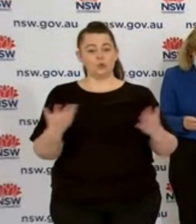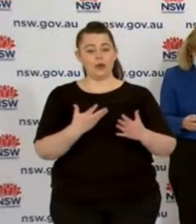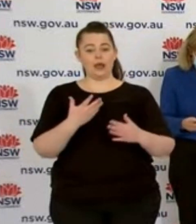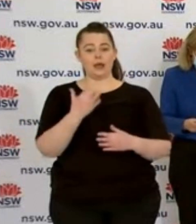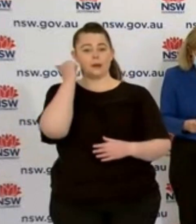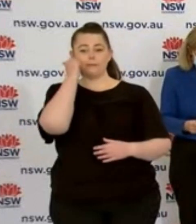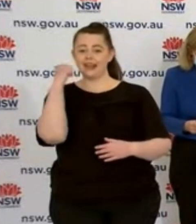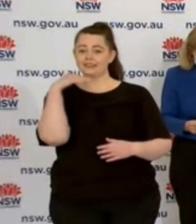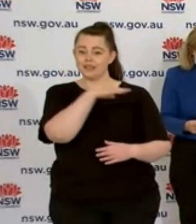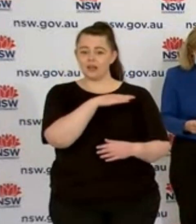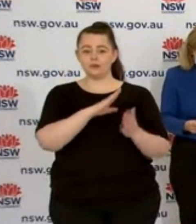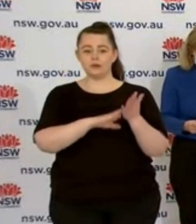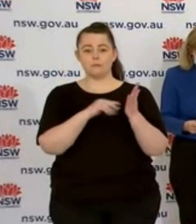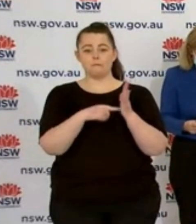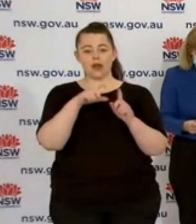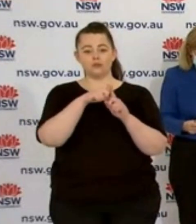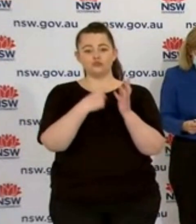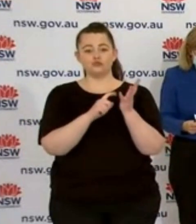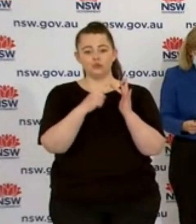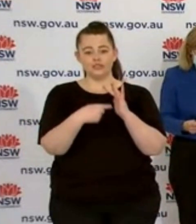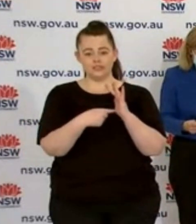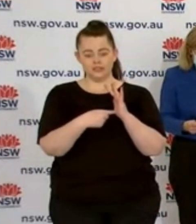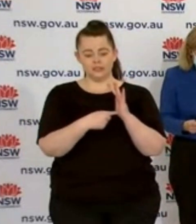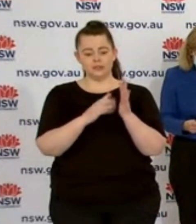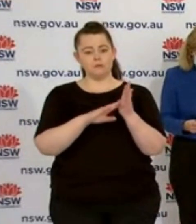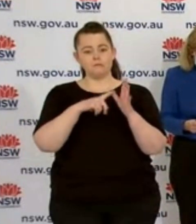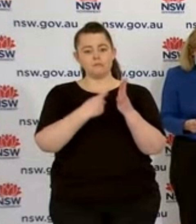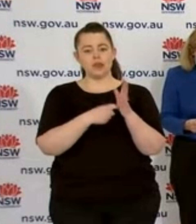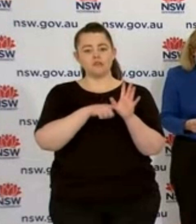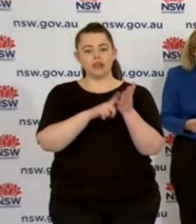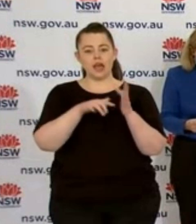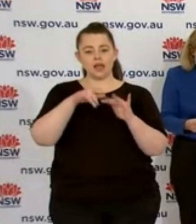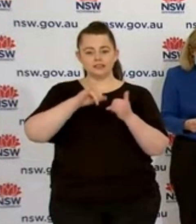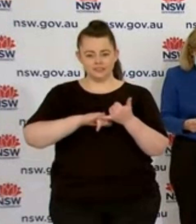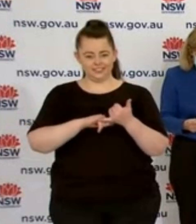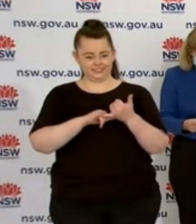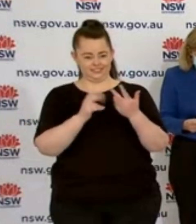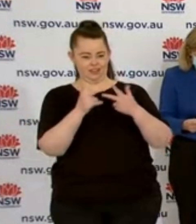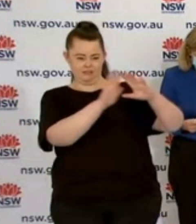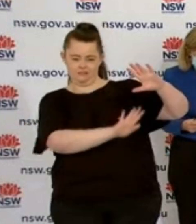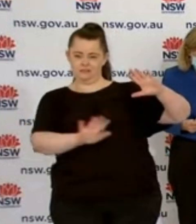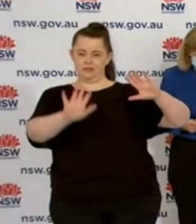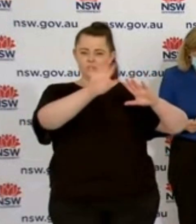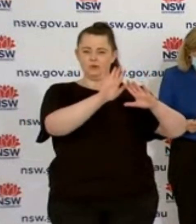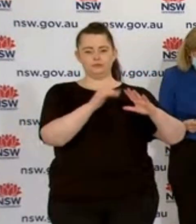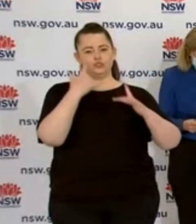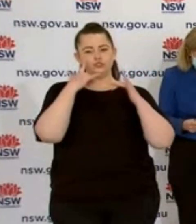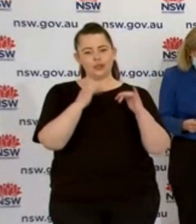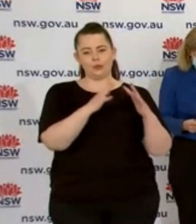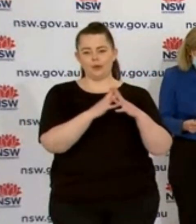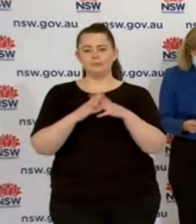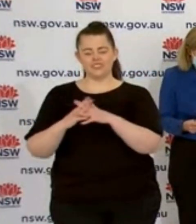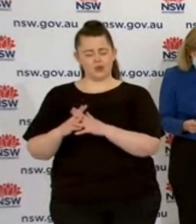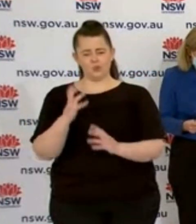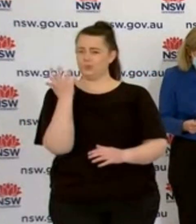Druitt, Marryong, Merrylands, Auburn and Guildford. These are the suburbs of most concern in the entire state.